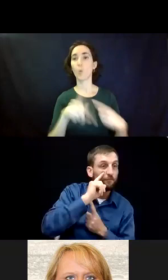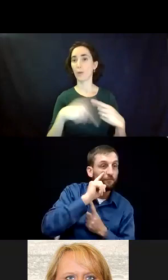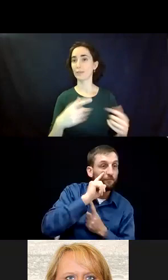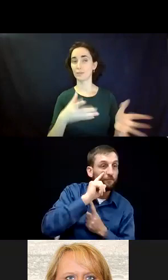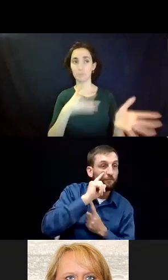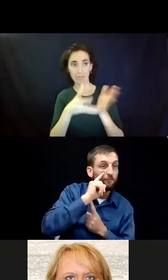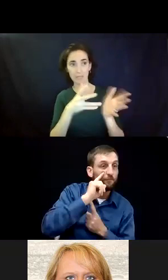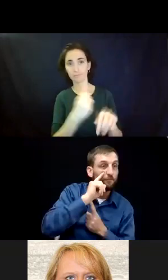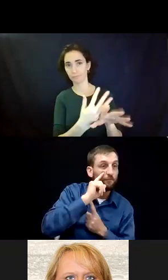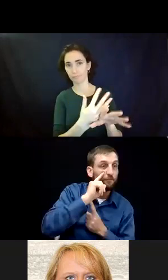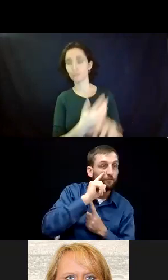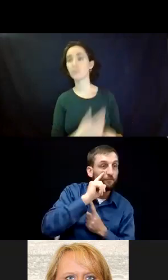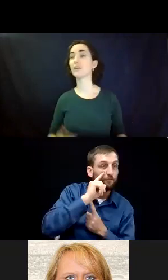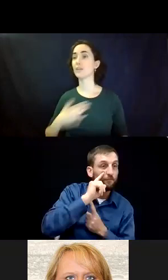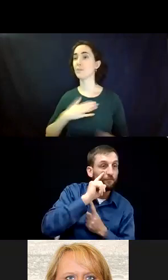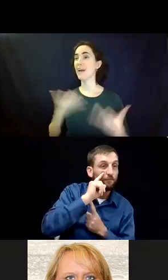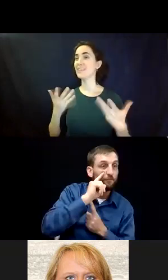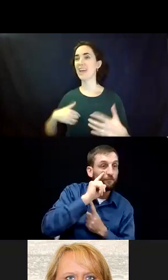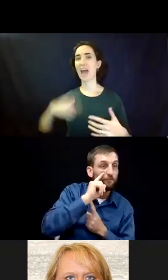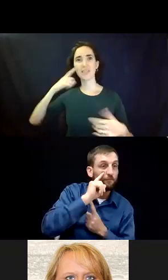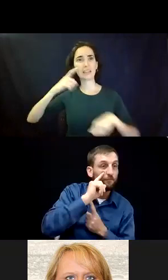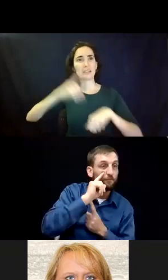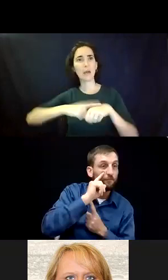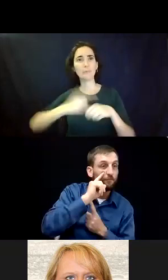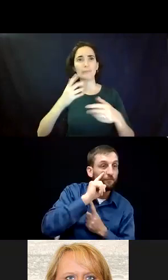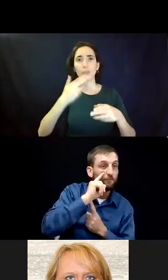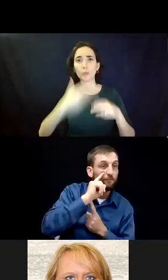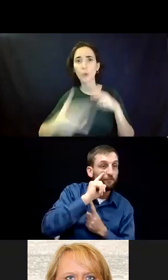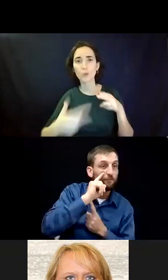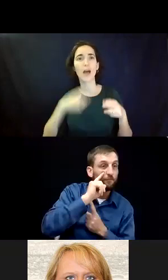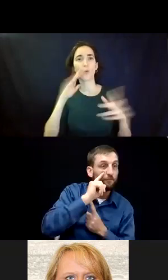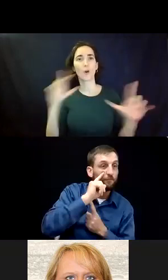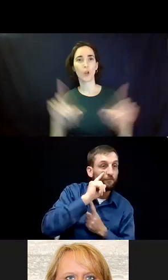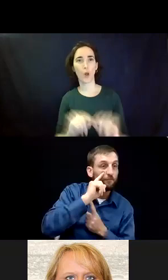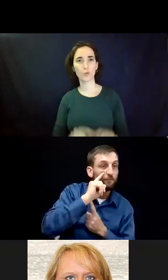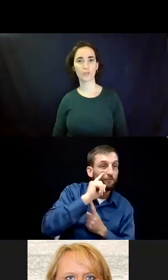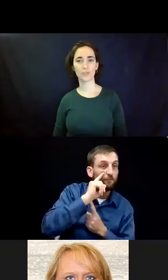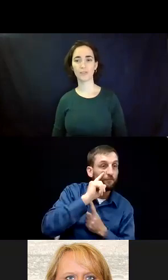it for me. And I think we are running a little bit short on time, so I'll close up.